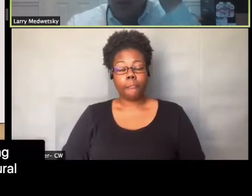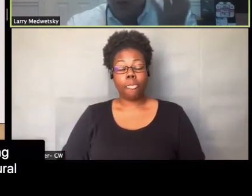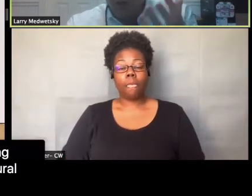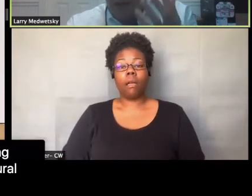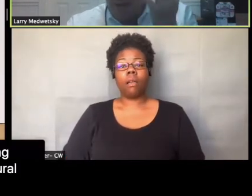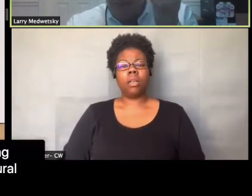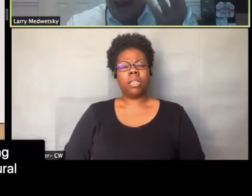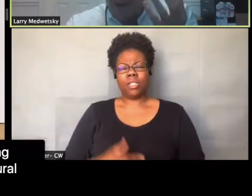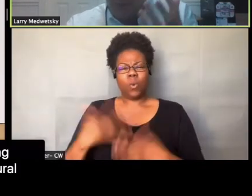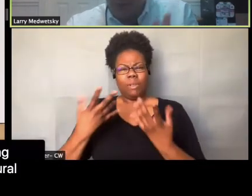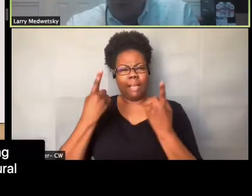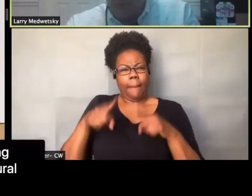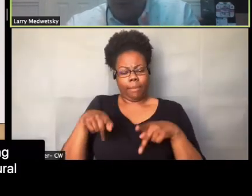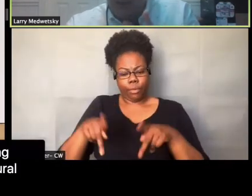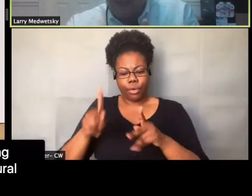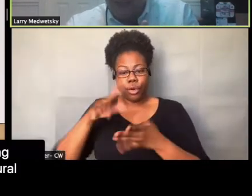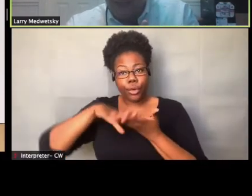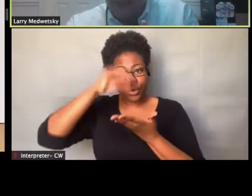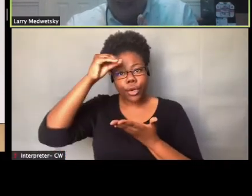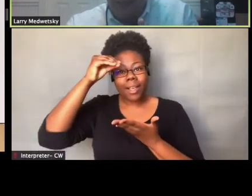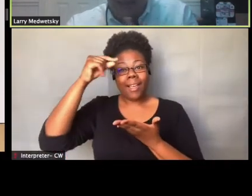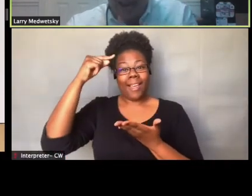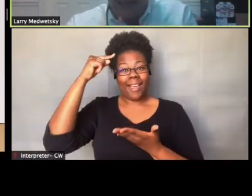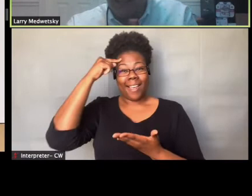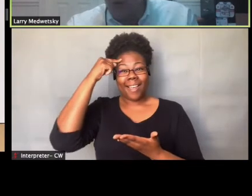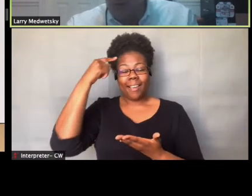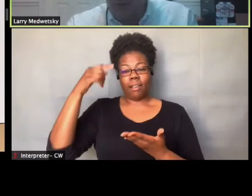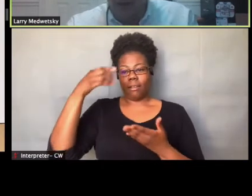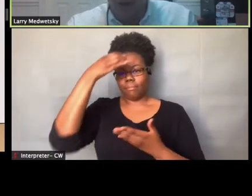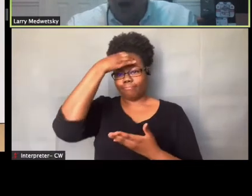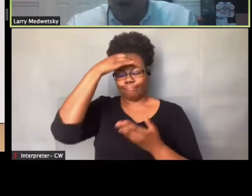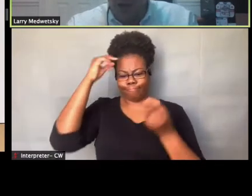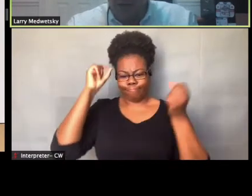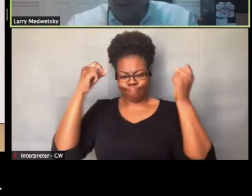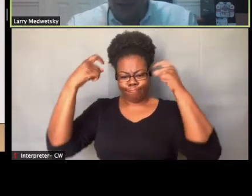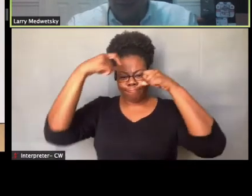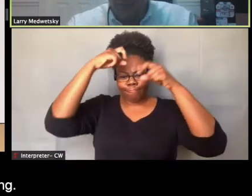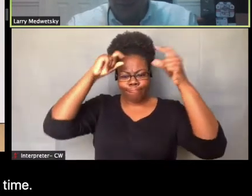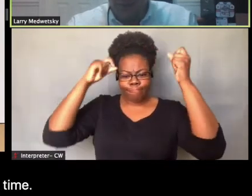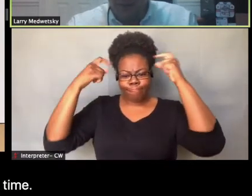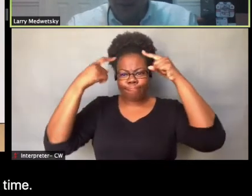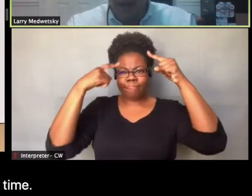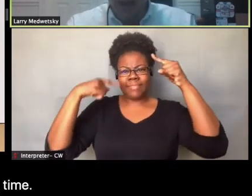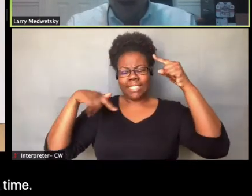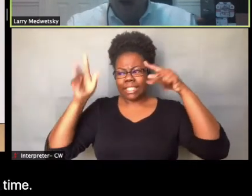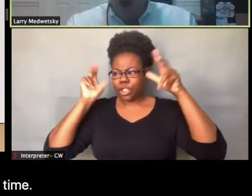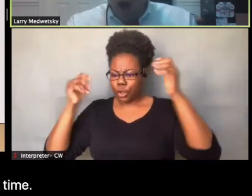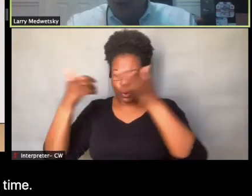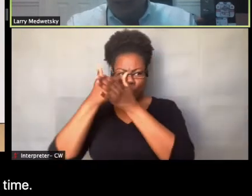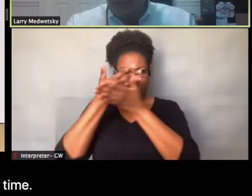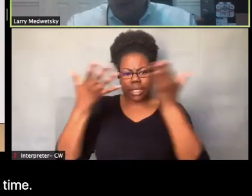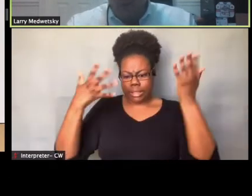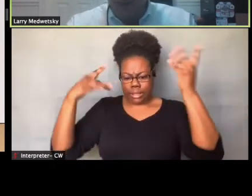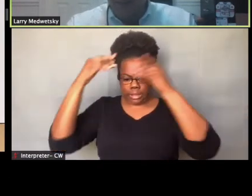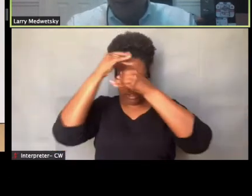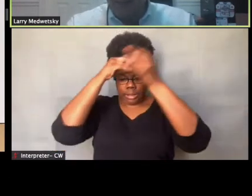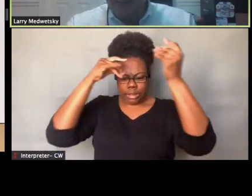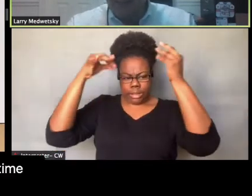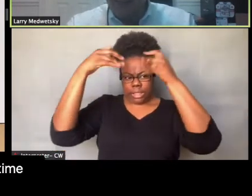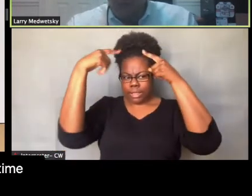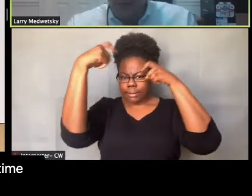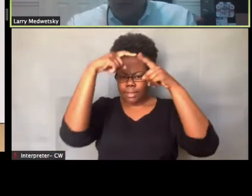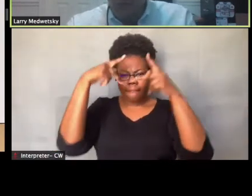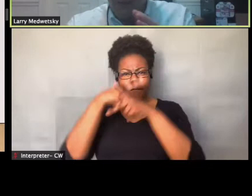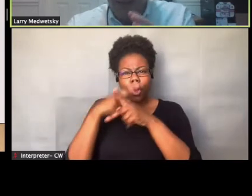change to now be able to process sound that it hasn't heard in a long, long time. Also, one of the